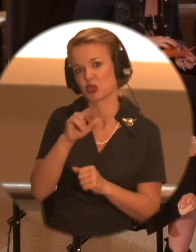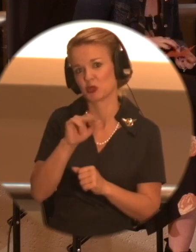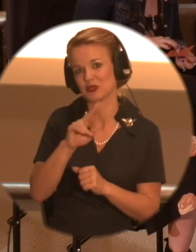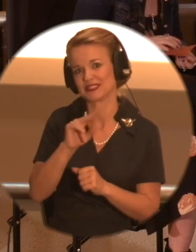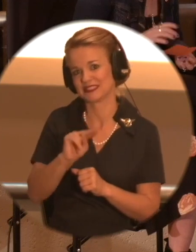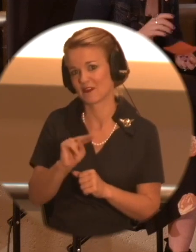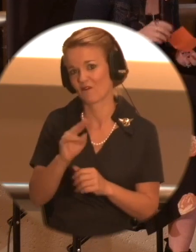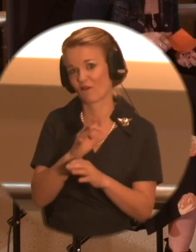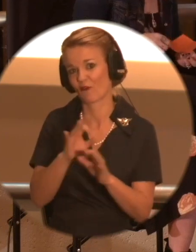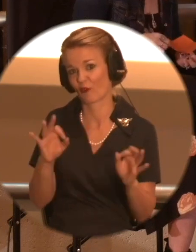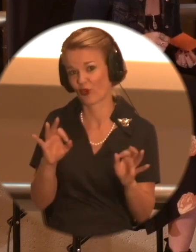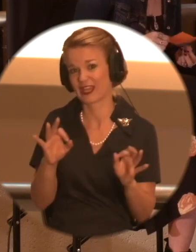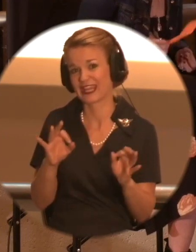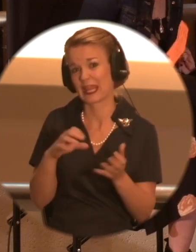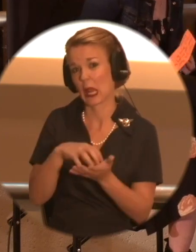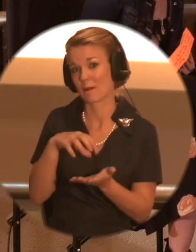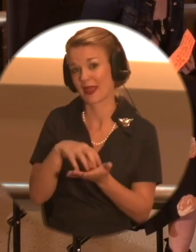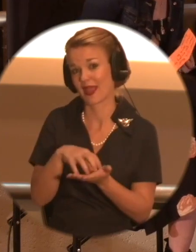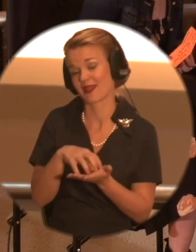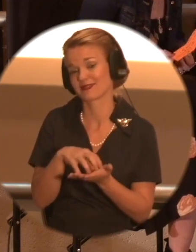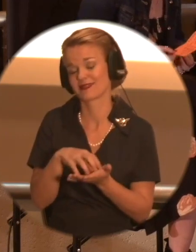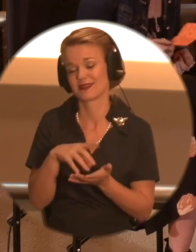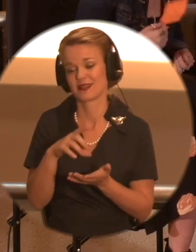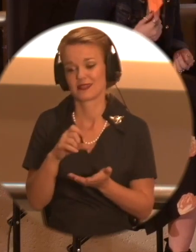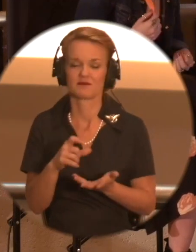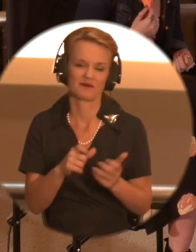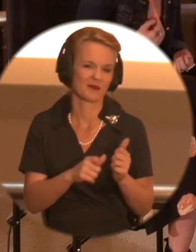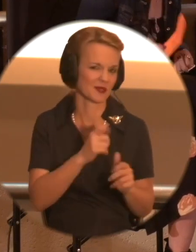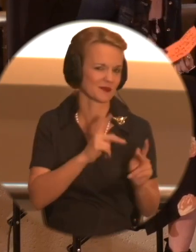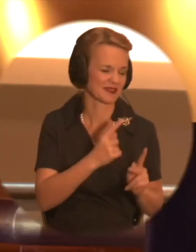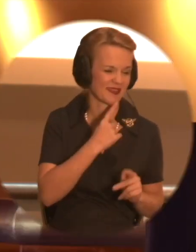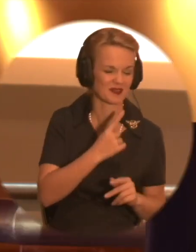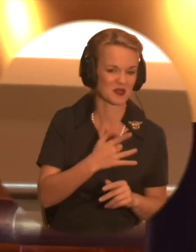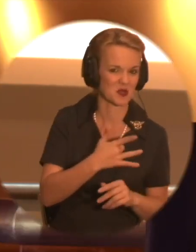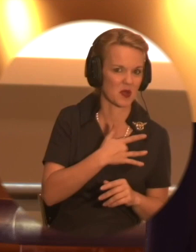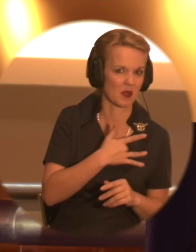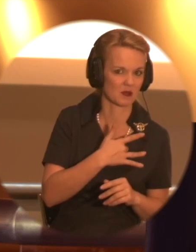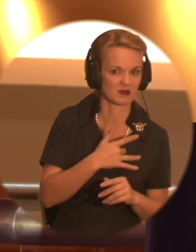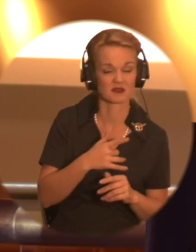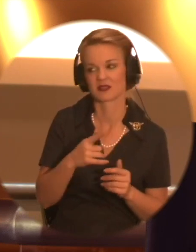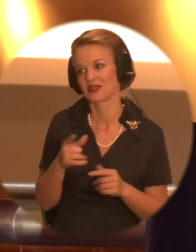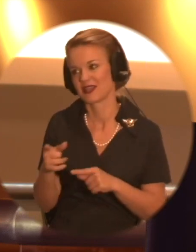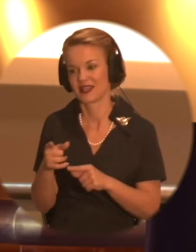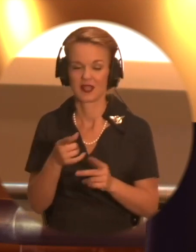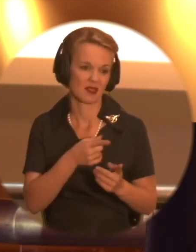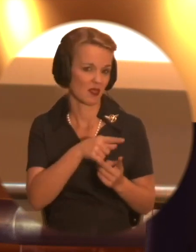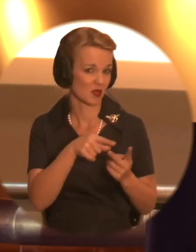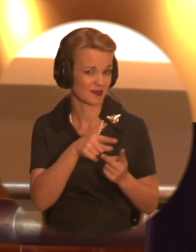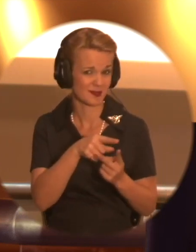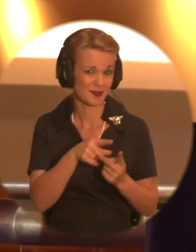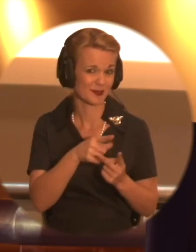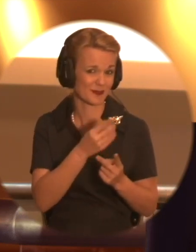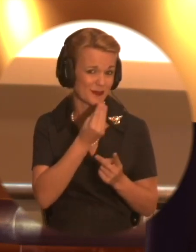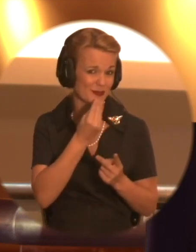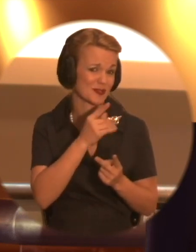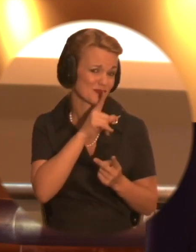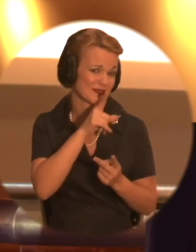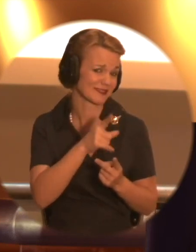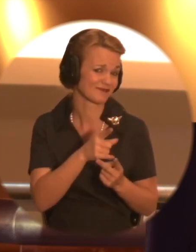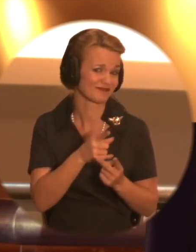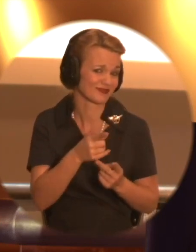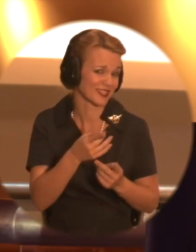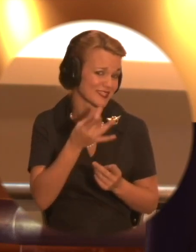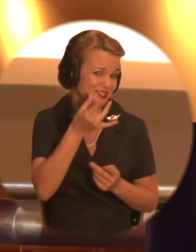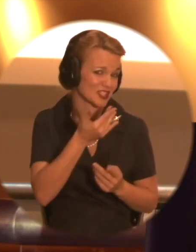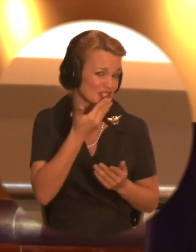not gluten-free. So that's I guess awesome. most people say gluten-free is gross. Most people say zucchini is gross. Well, you're disagree. there for it. I'm all about it. I'm there for that. But also,